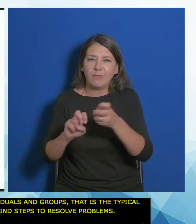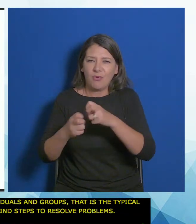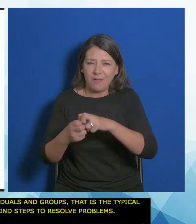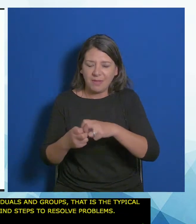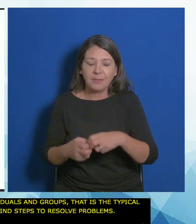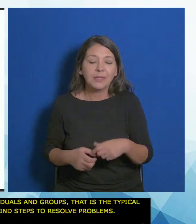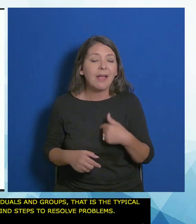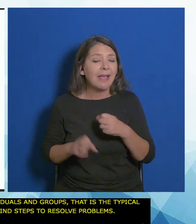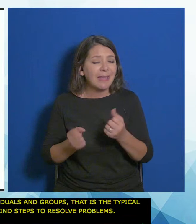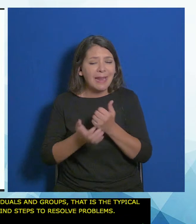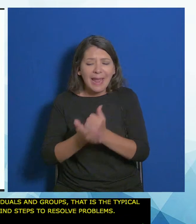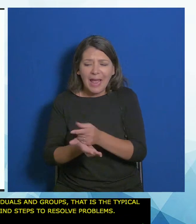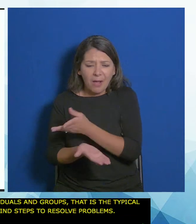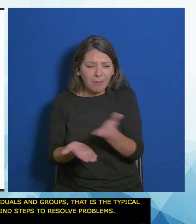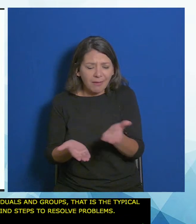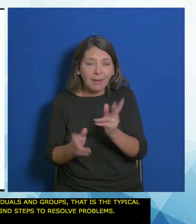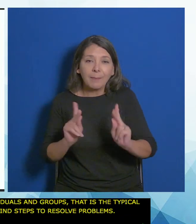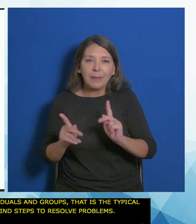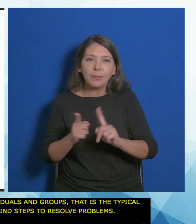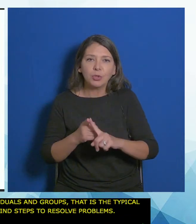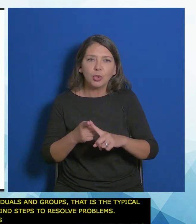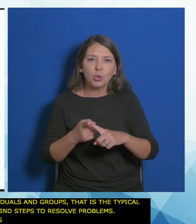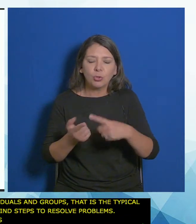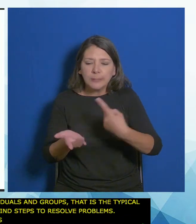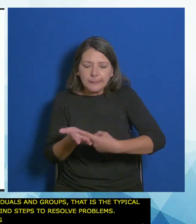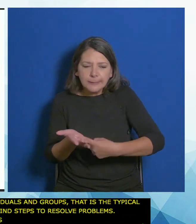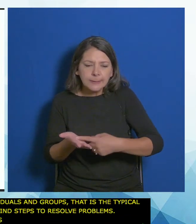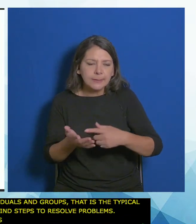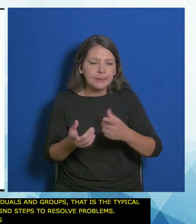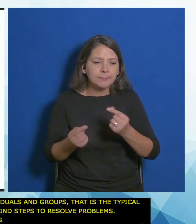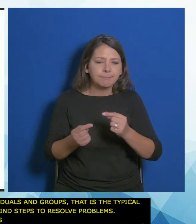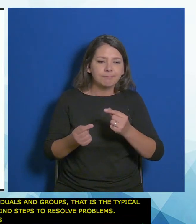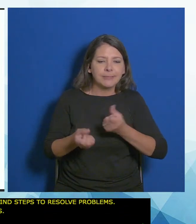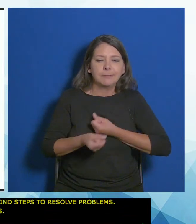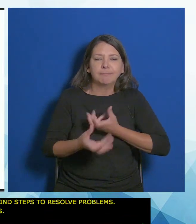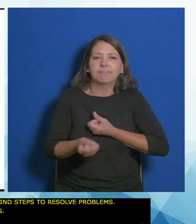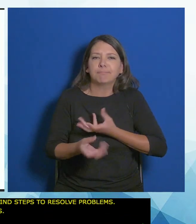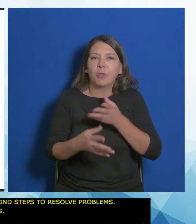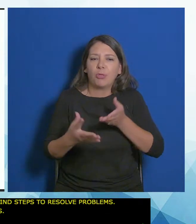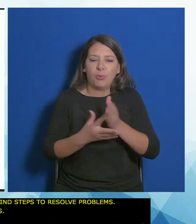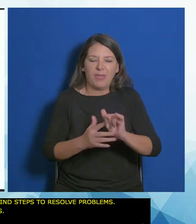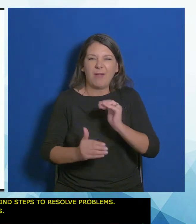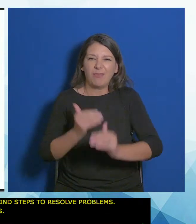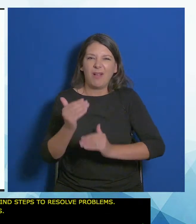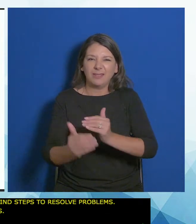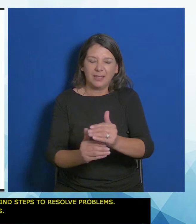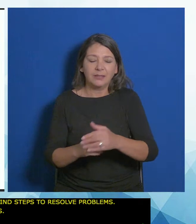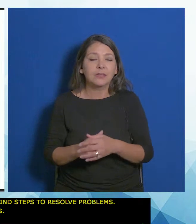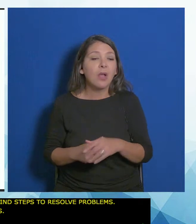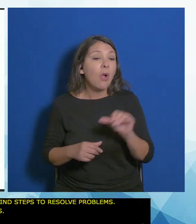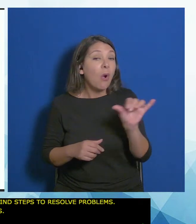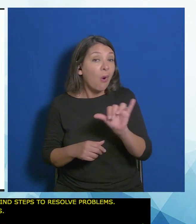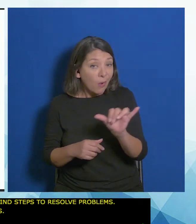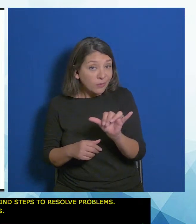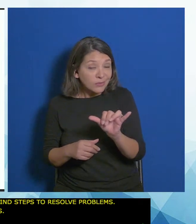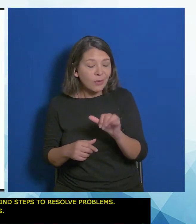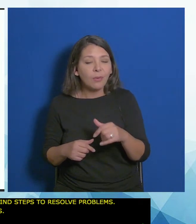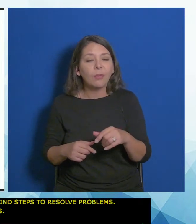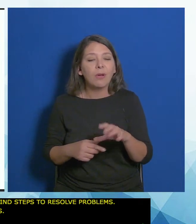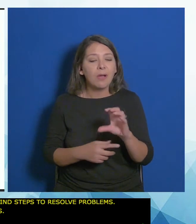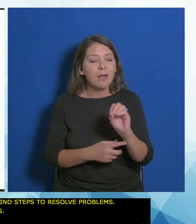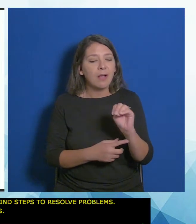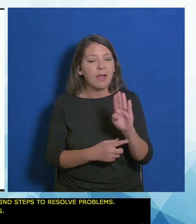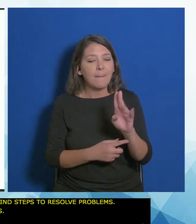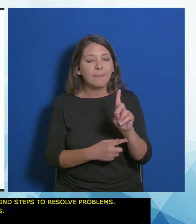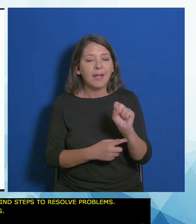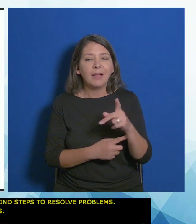through that resolution process. One of the important things that the ombudsperson also does is